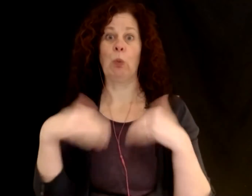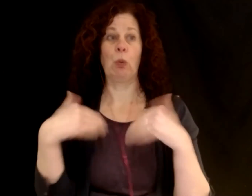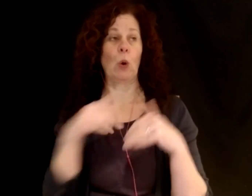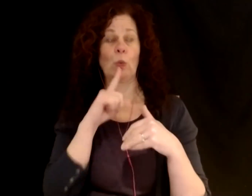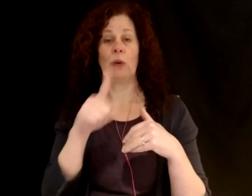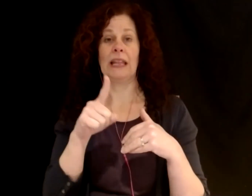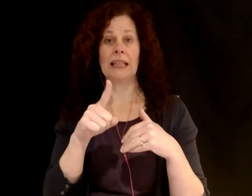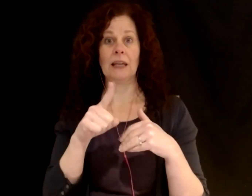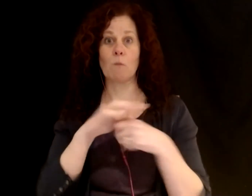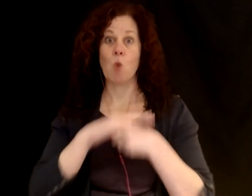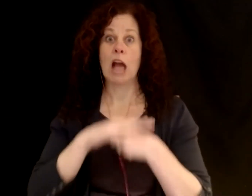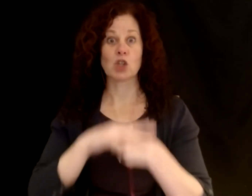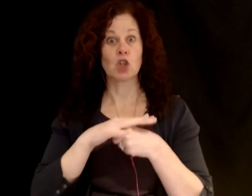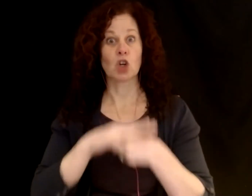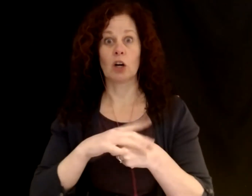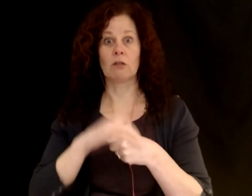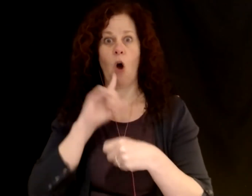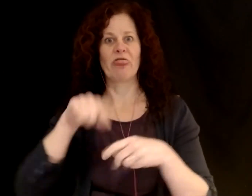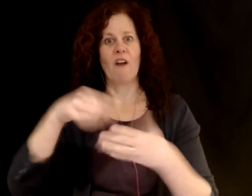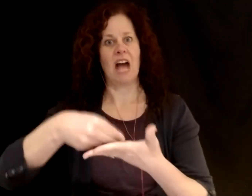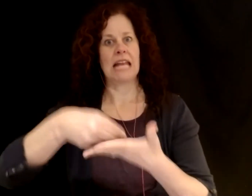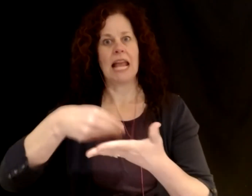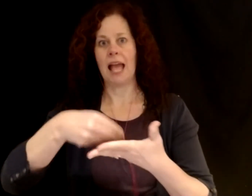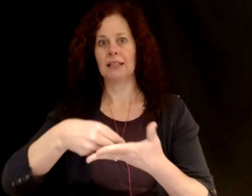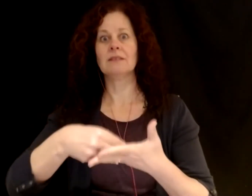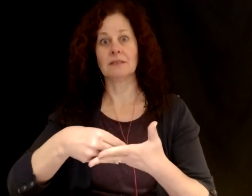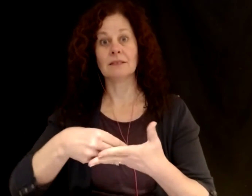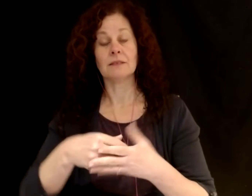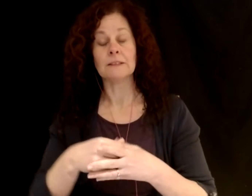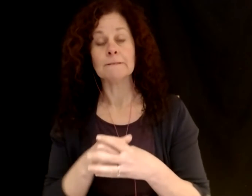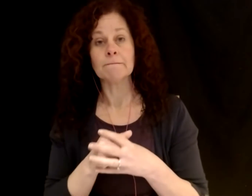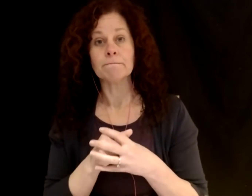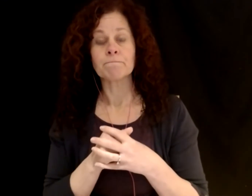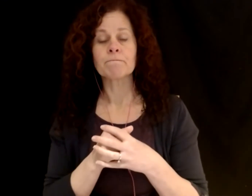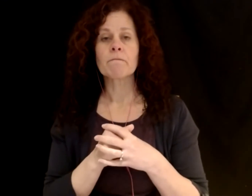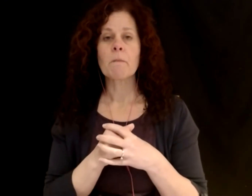Part of the work that I've done beyond the